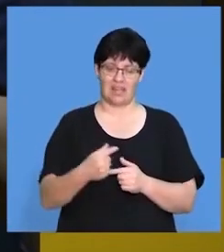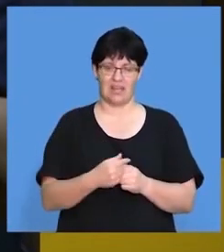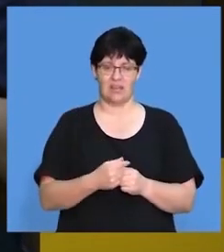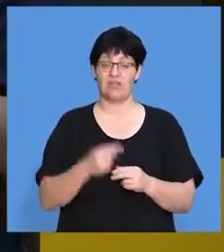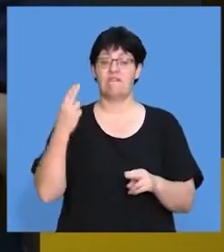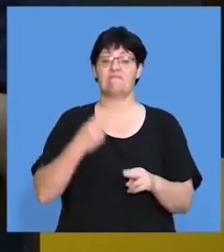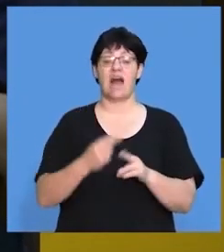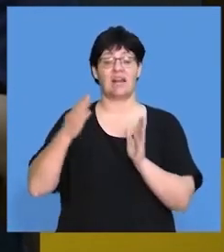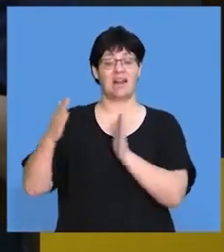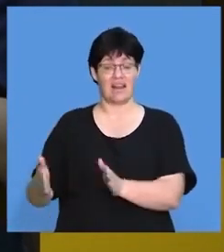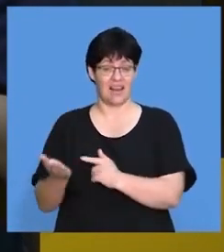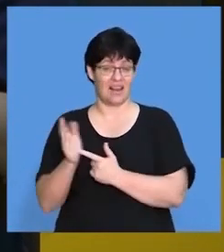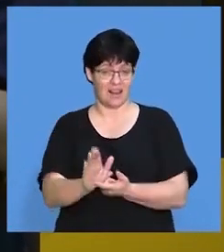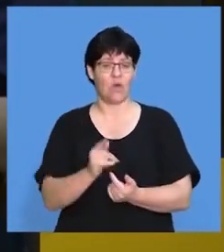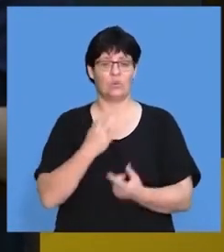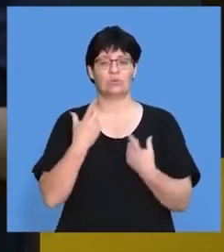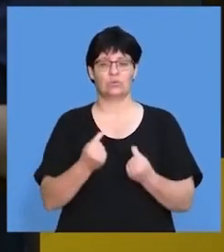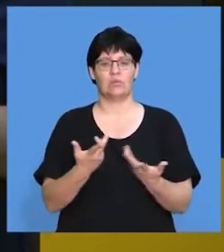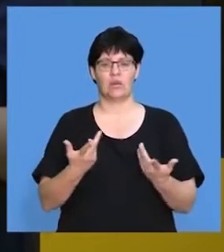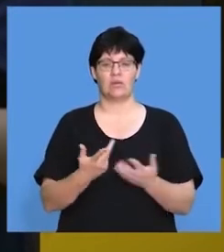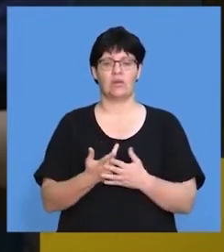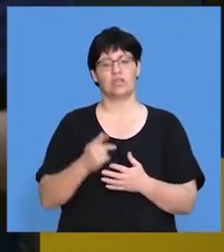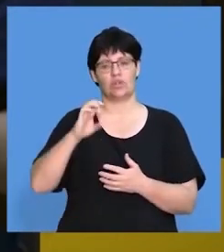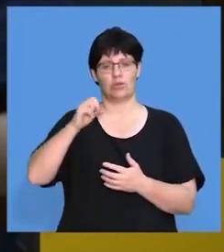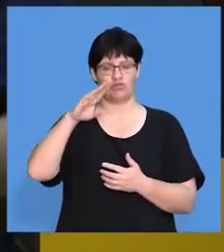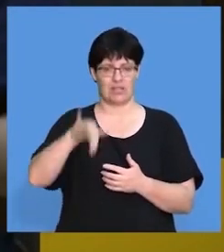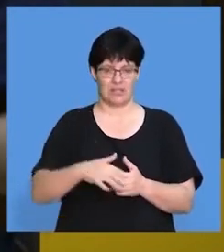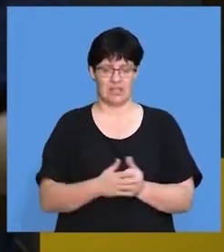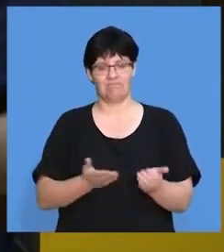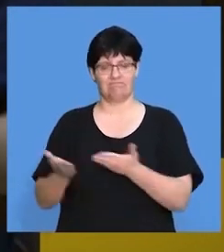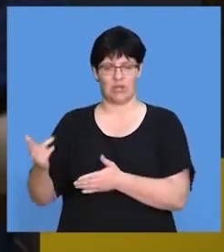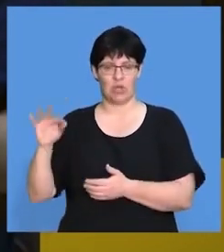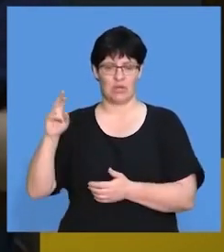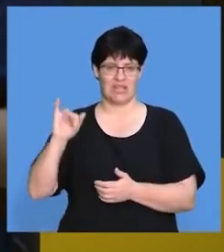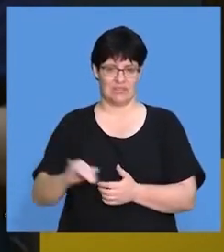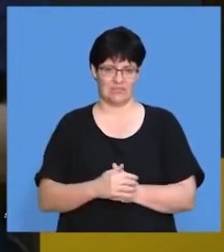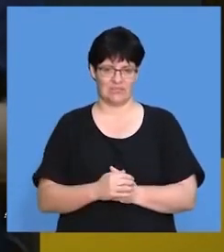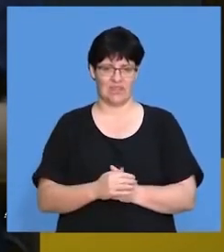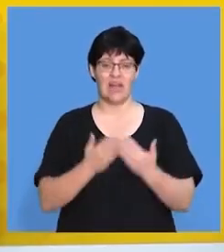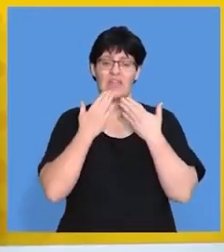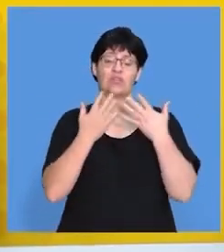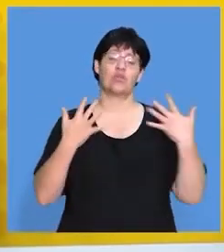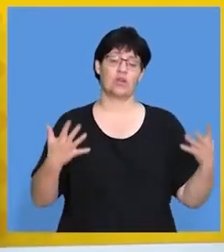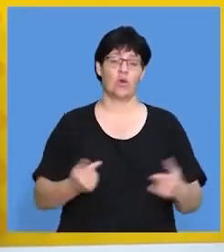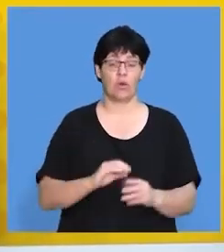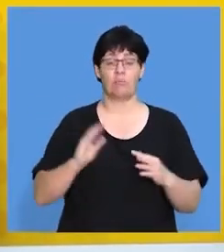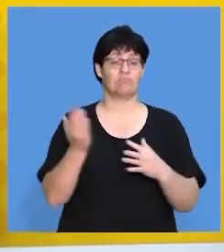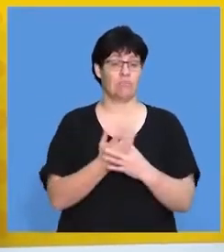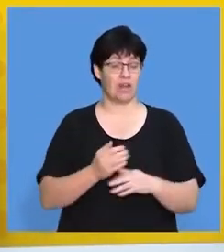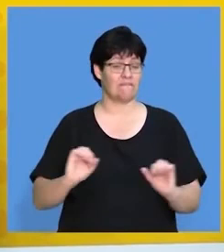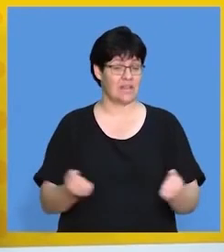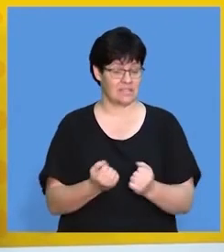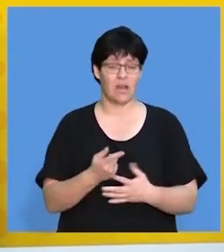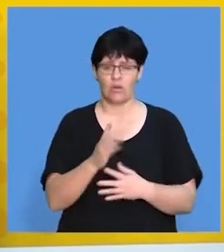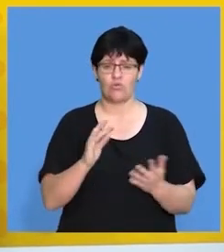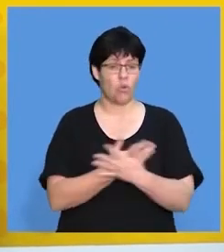of the trig. In the final segment, we're going to be doing a bit of Euclidean geometry. So back to you, Luni. Thank you so much. Guys, we are